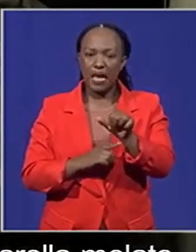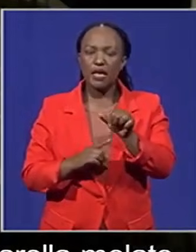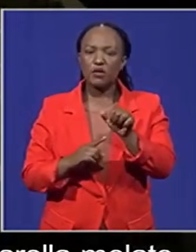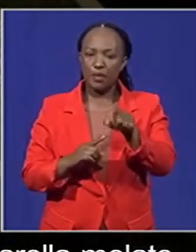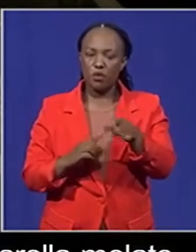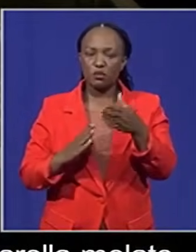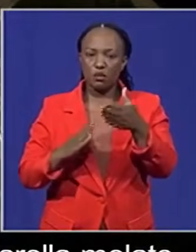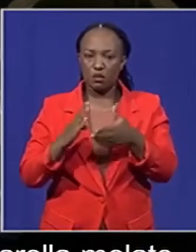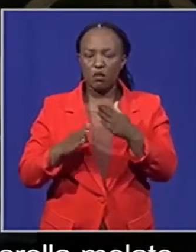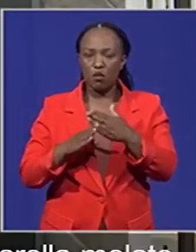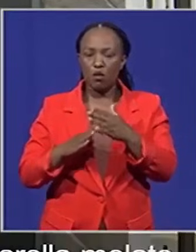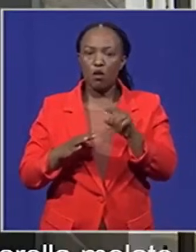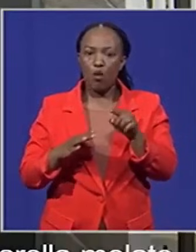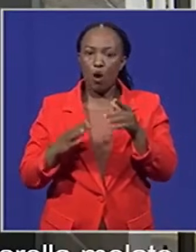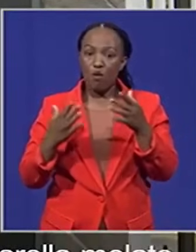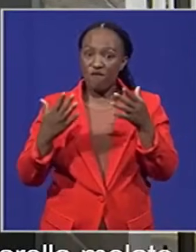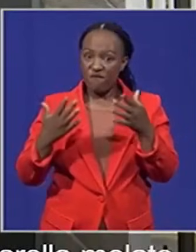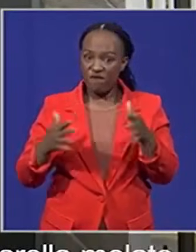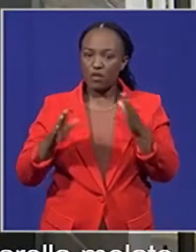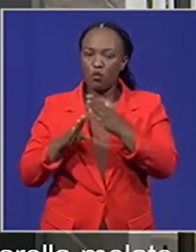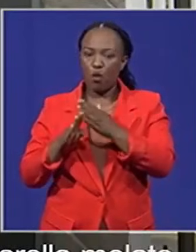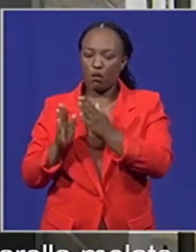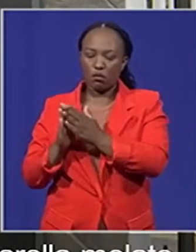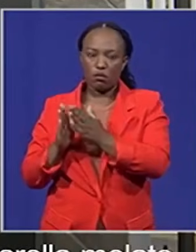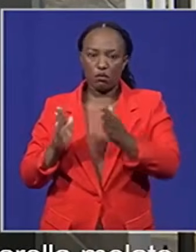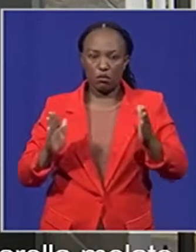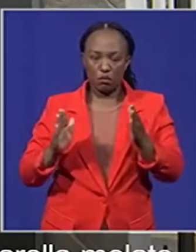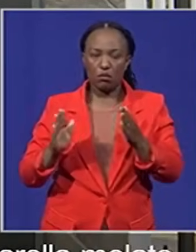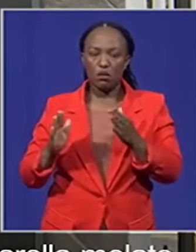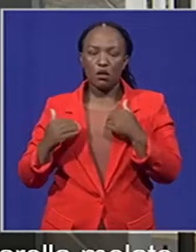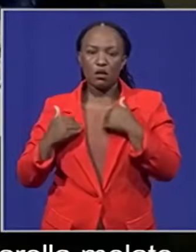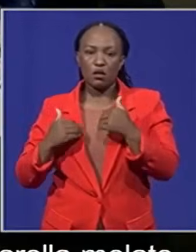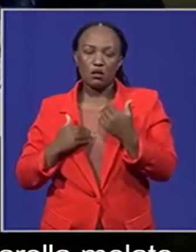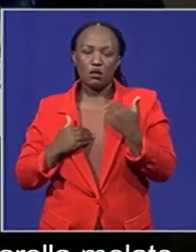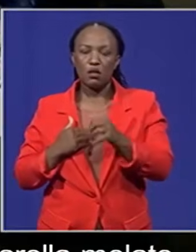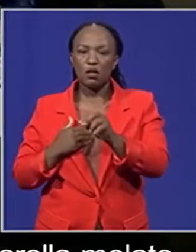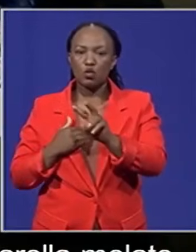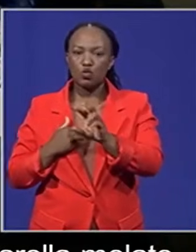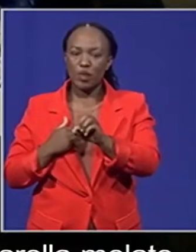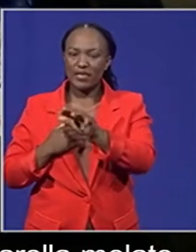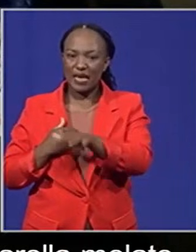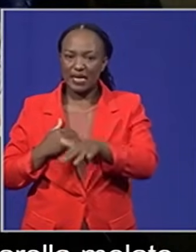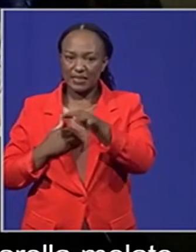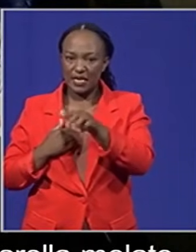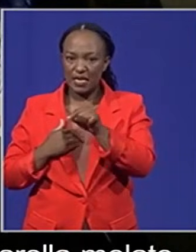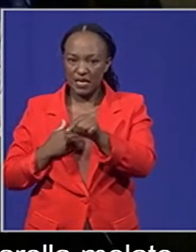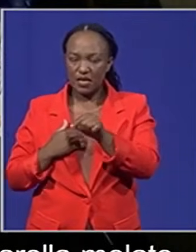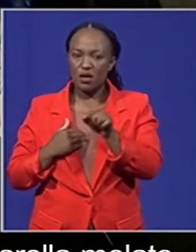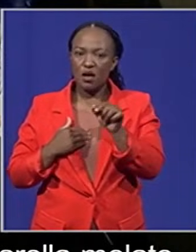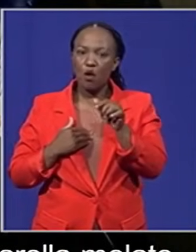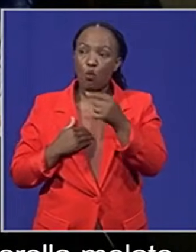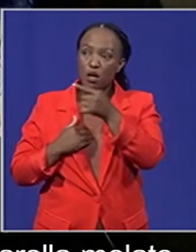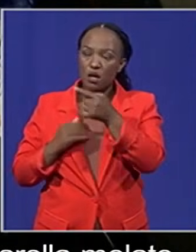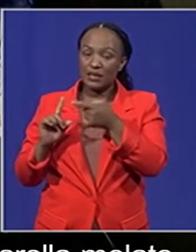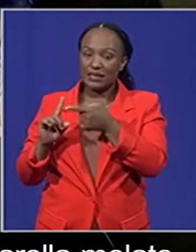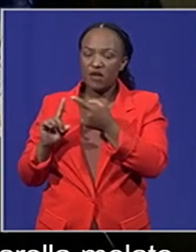ntlha wa NPA go konosetsa paka. Batohi o simolotse tiro ya gagwe ka Tlhakole 2019 fa na boa go tswa Netherlands